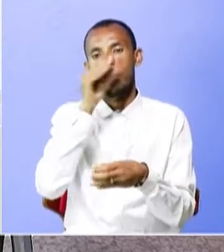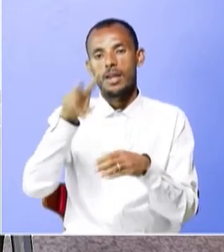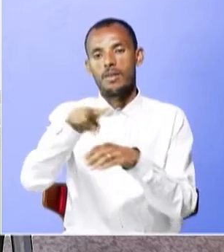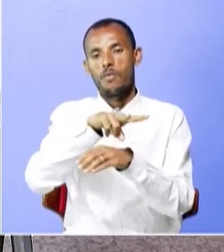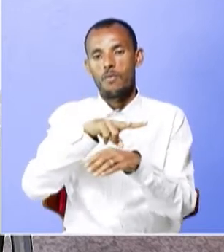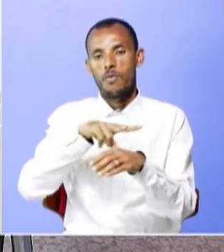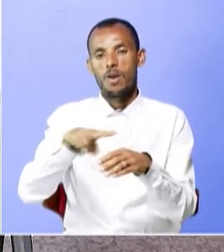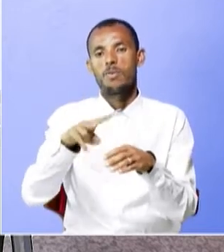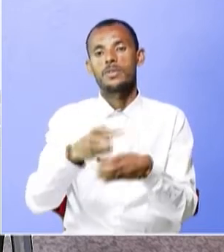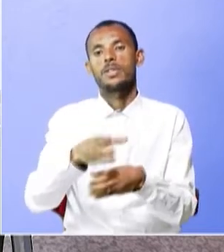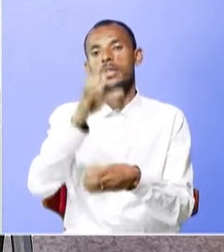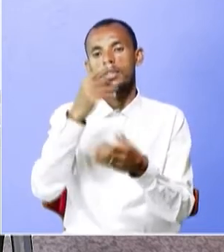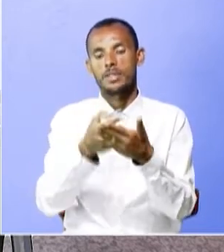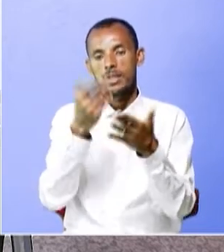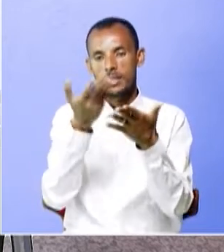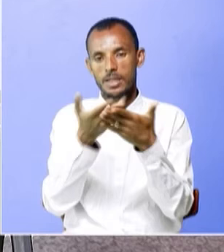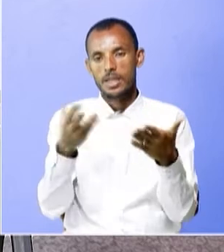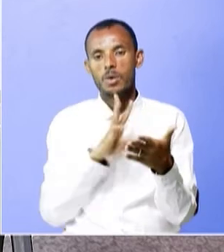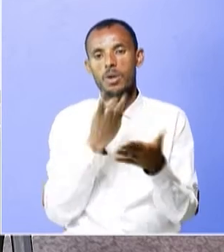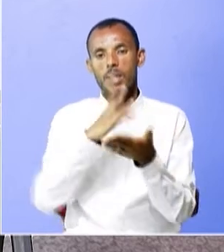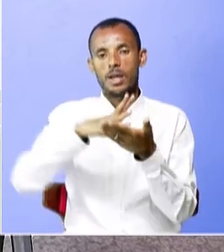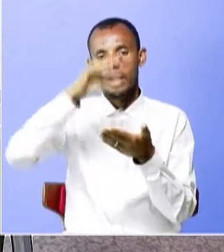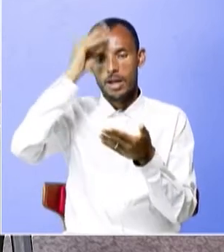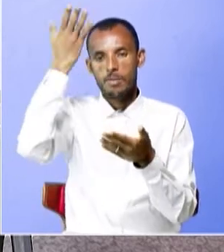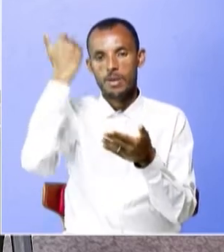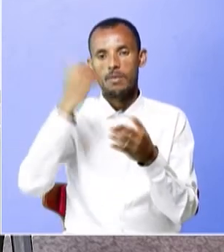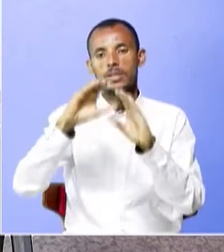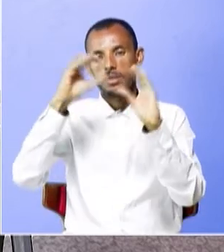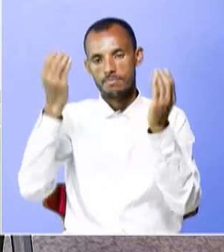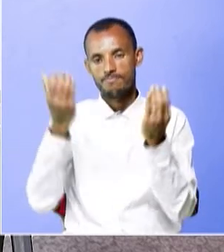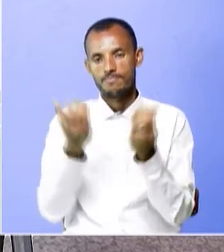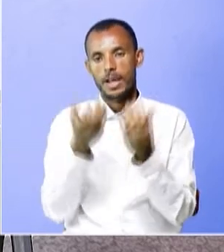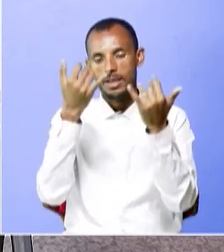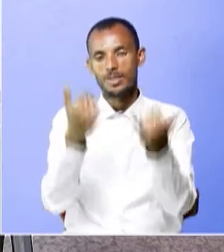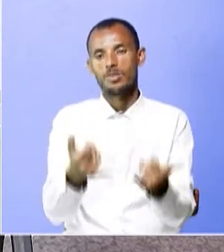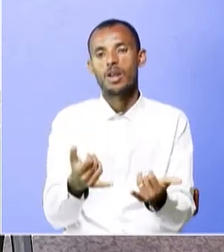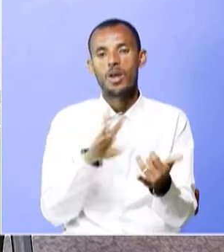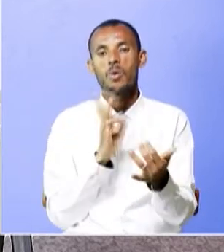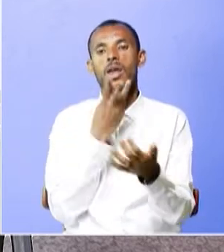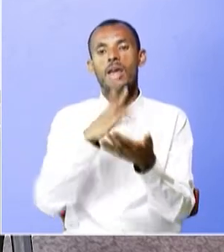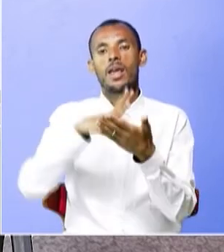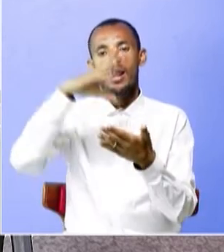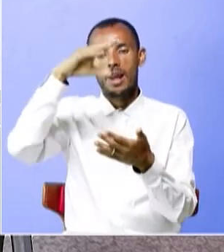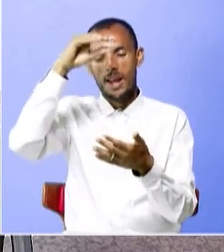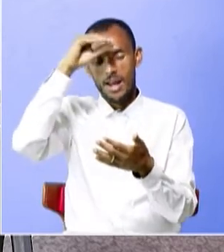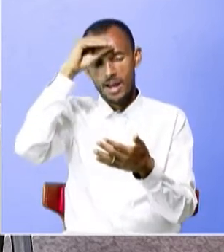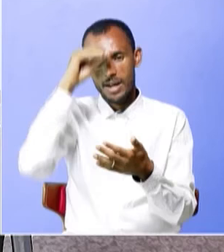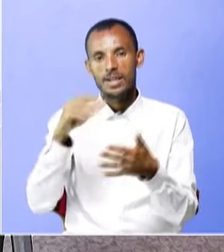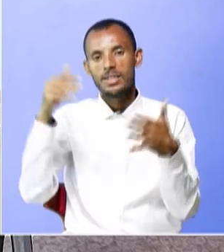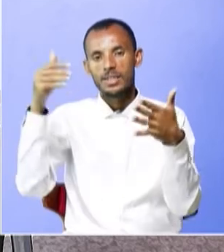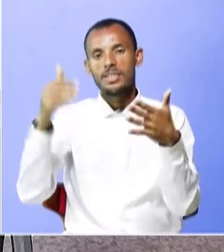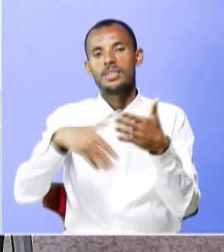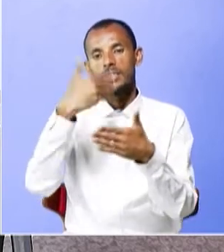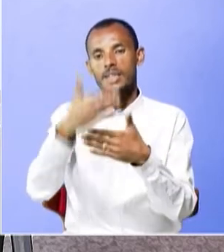Okay, so these are the things that we have seen in the previous lesson. Today we proceed to the